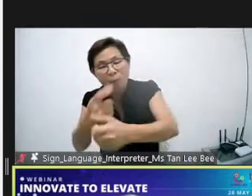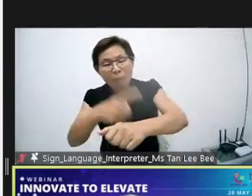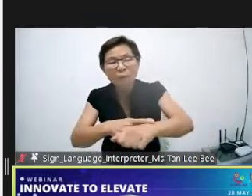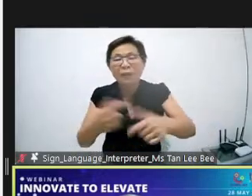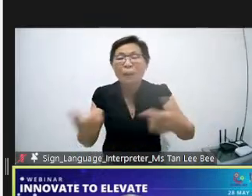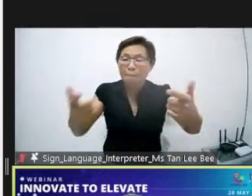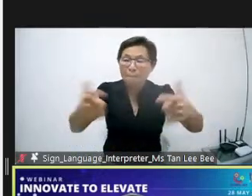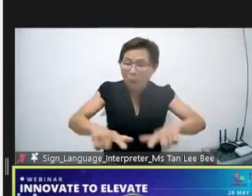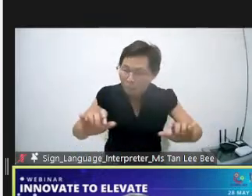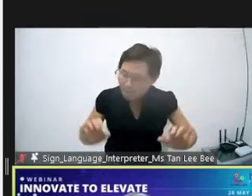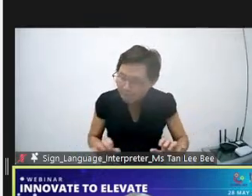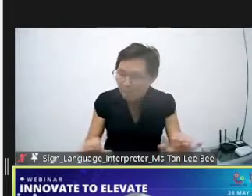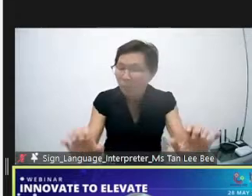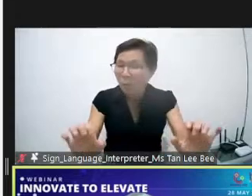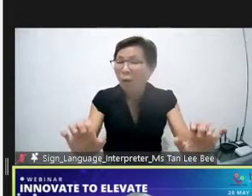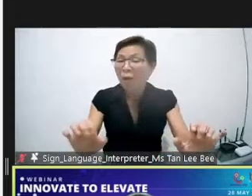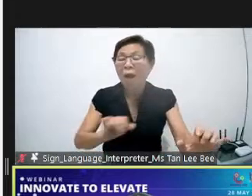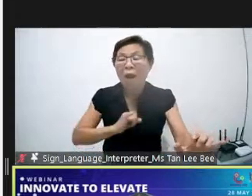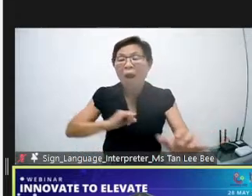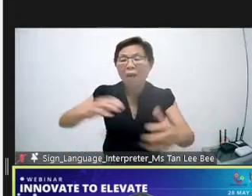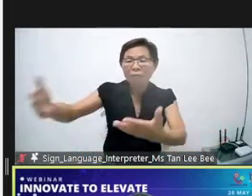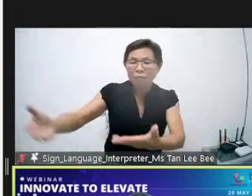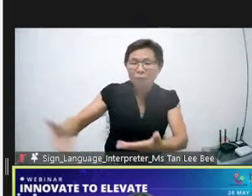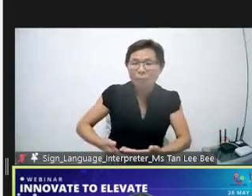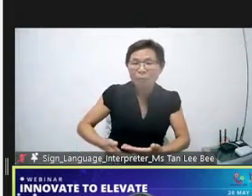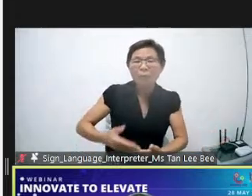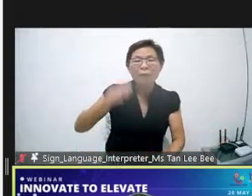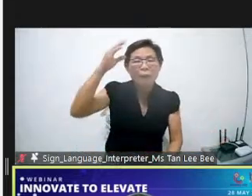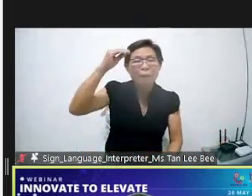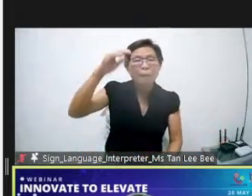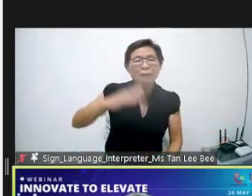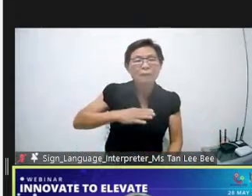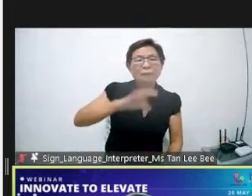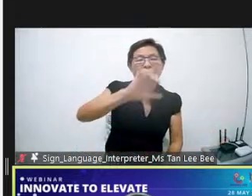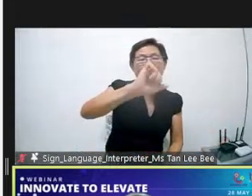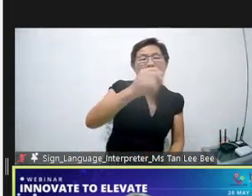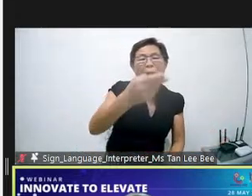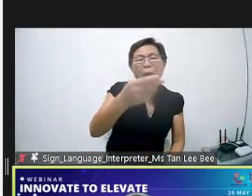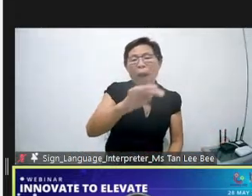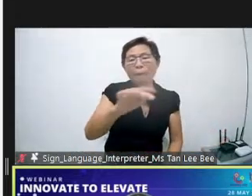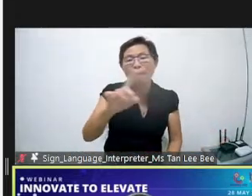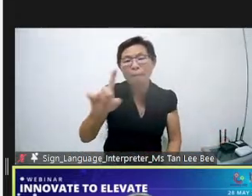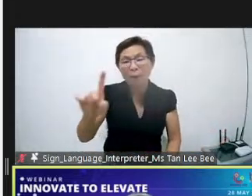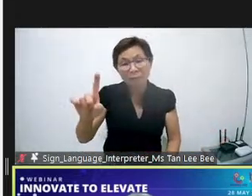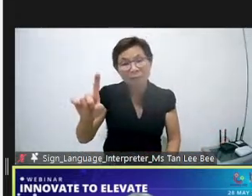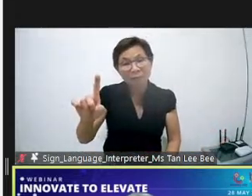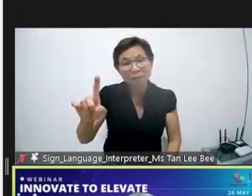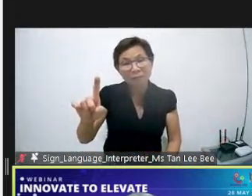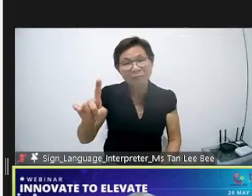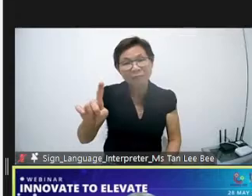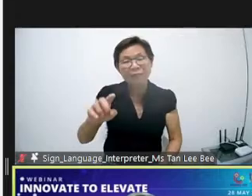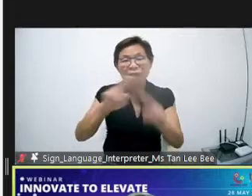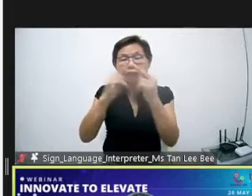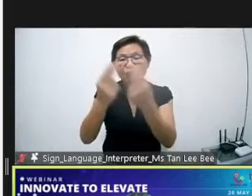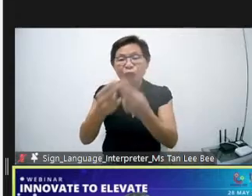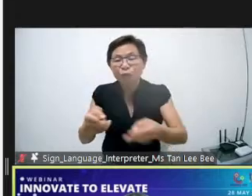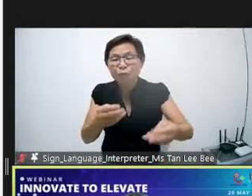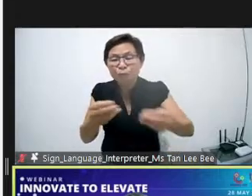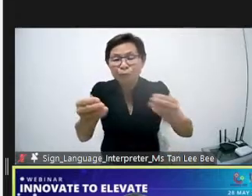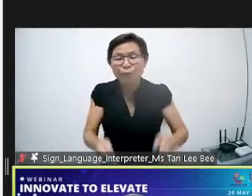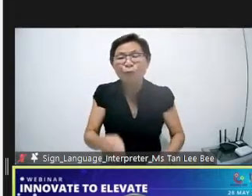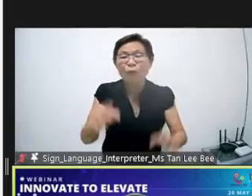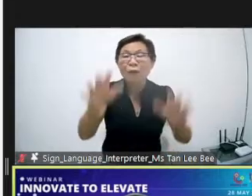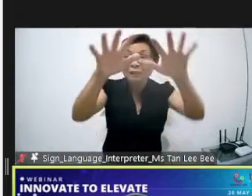That being said, I would like to invite Mr. Ahmad Haikal Amir Hamza, Unit Manager of SEAMEO SEN, to